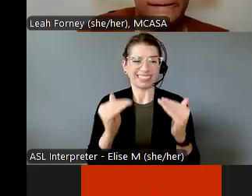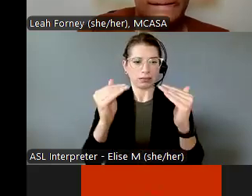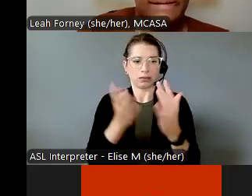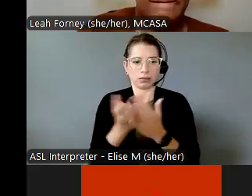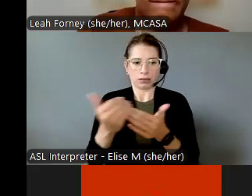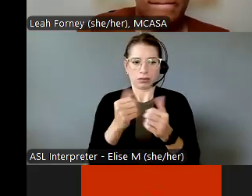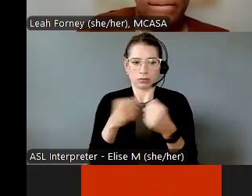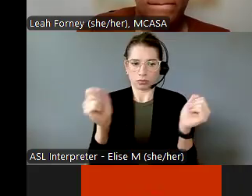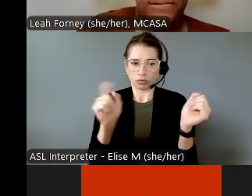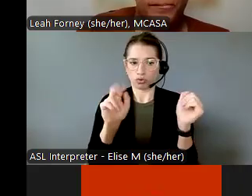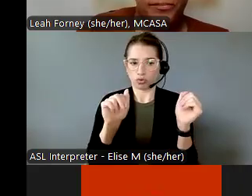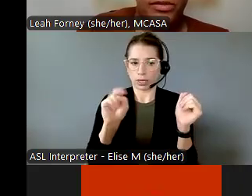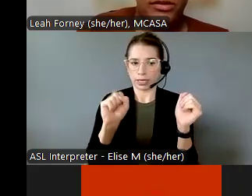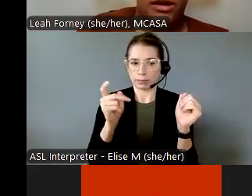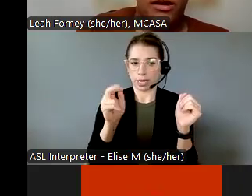Yes.